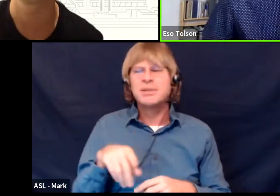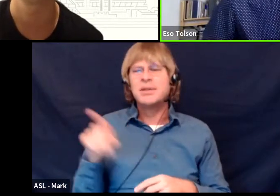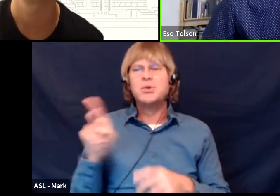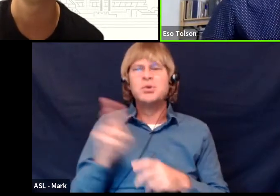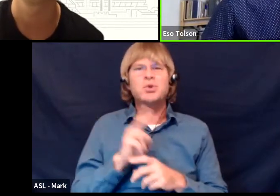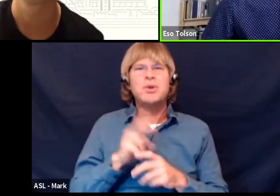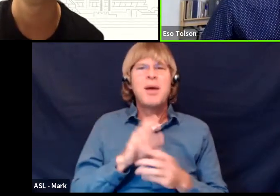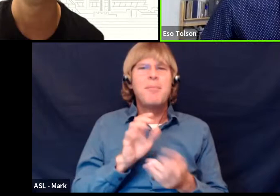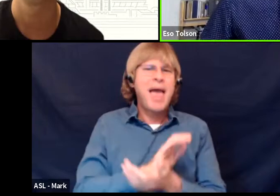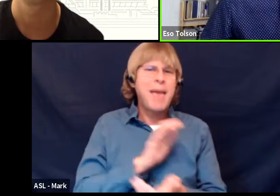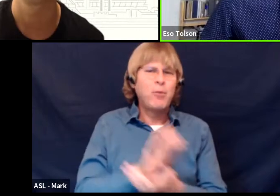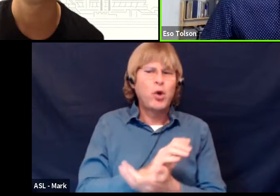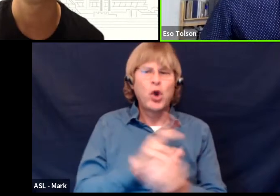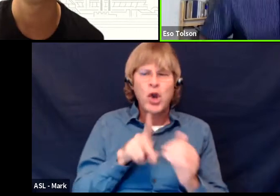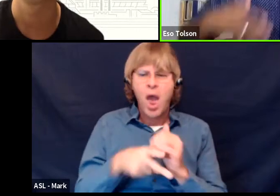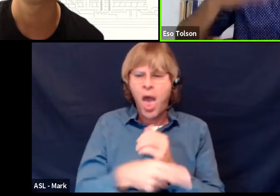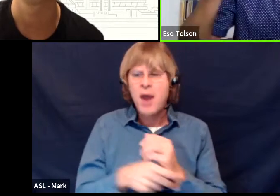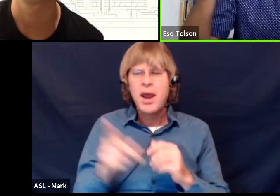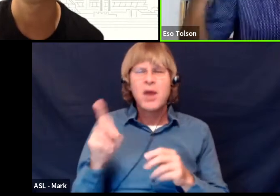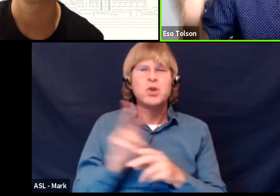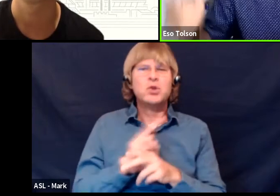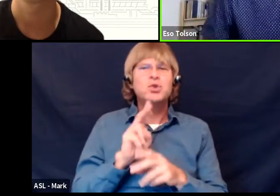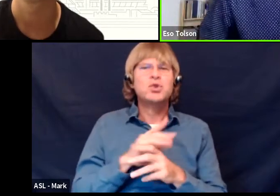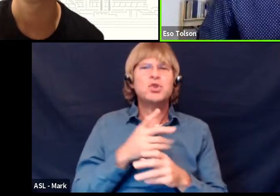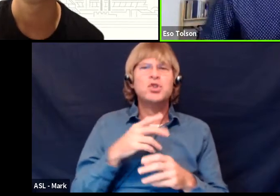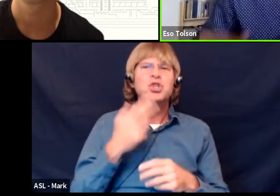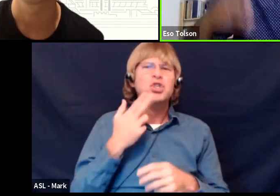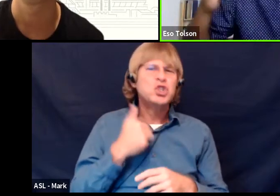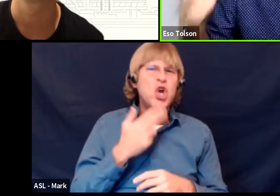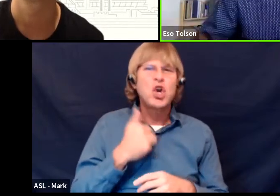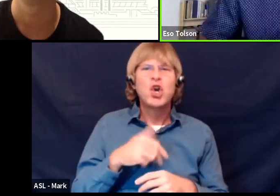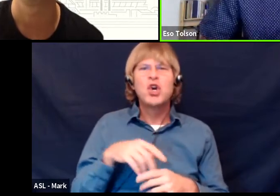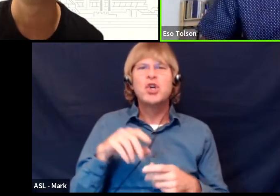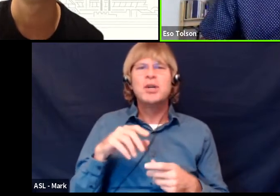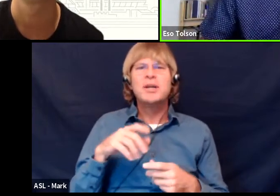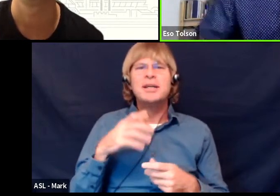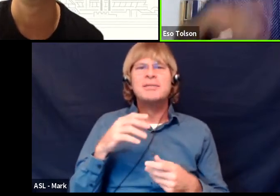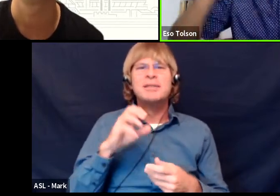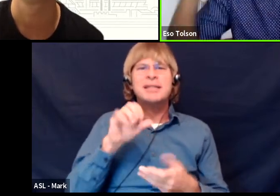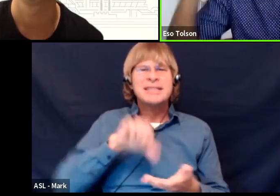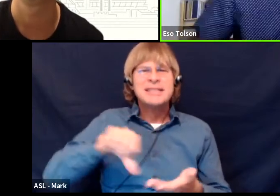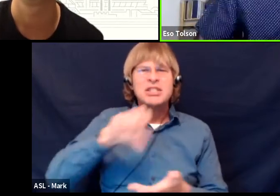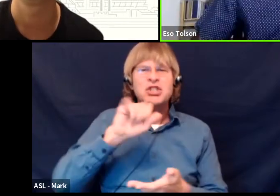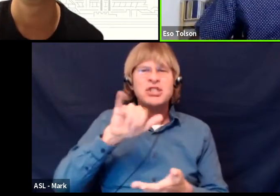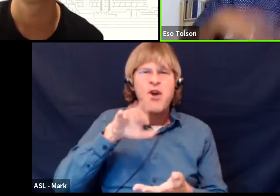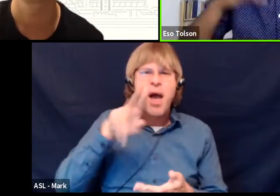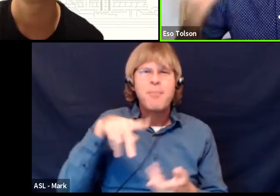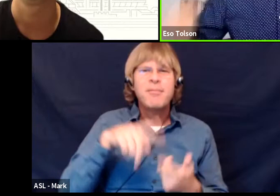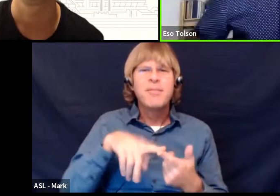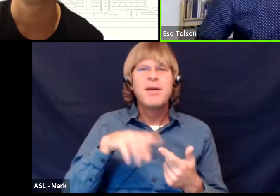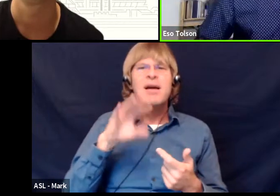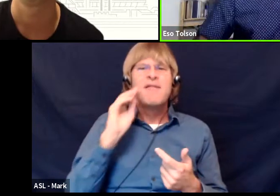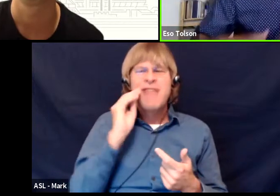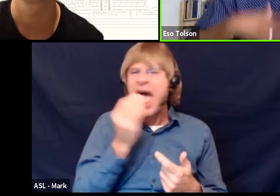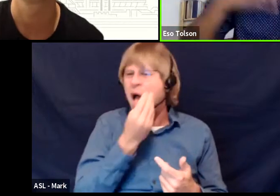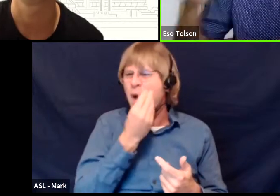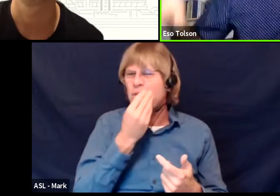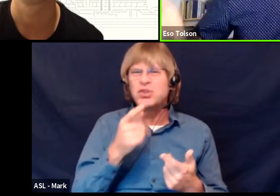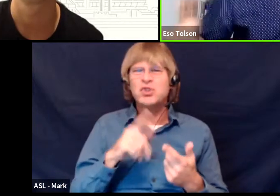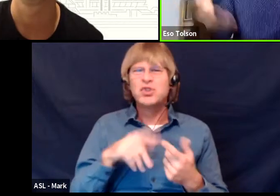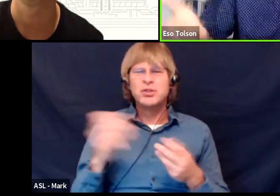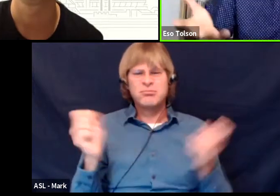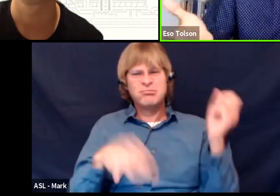cut paper and sugar and syrup and flowers and all of that to